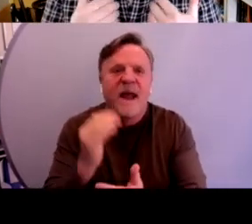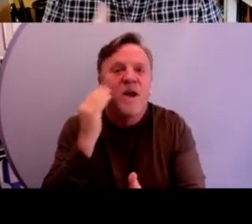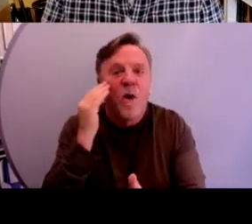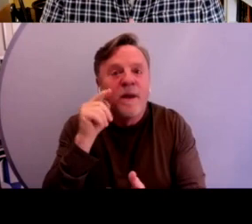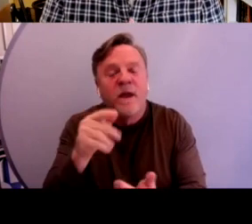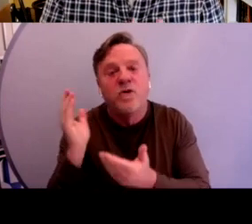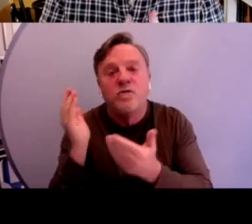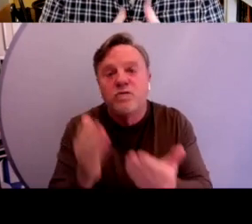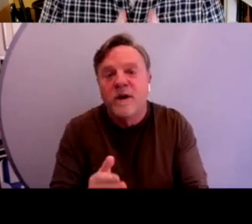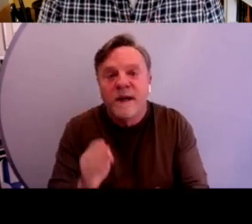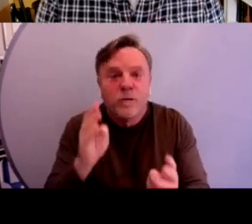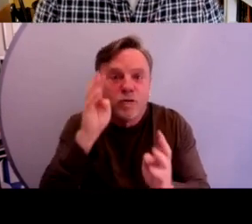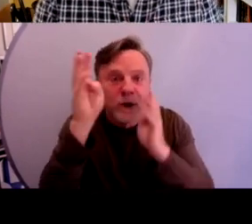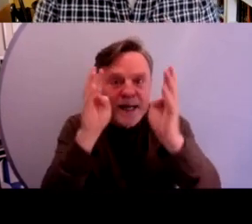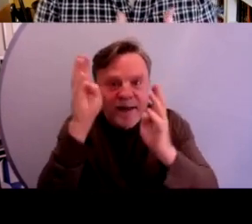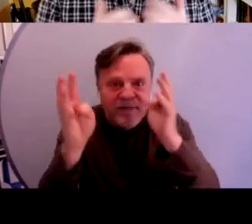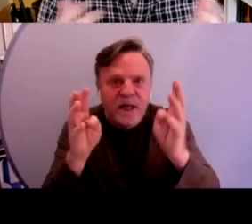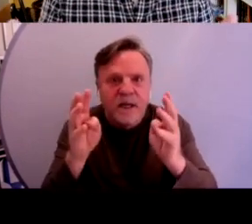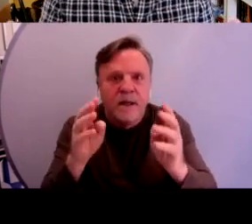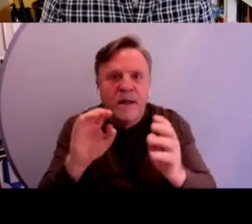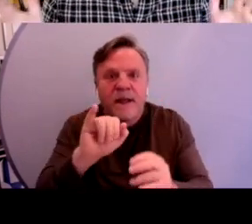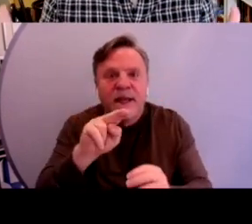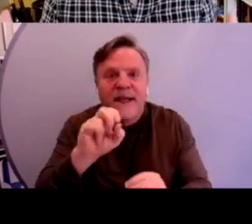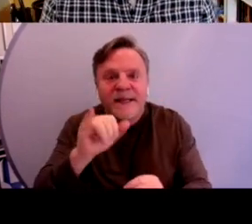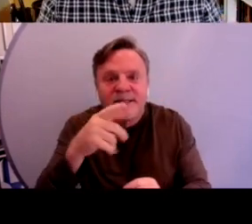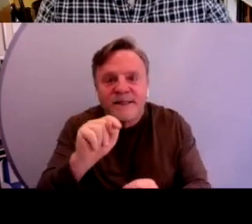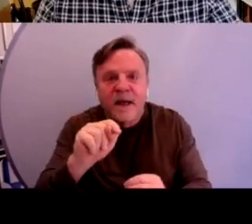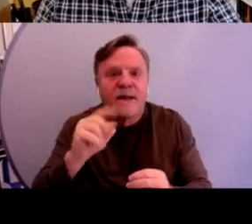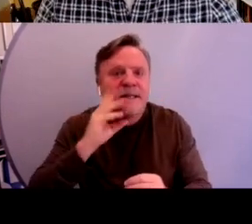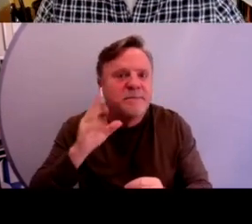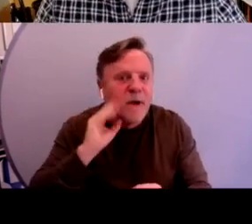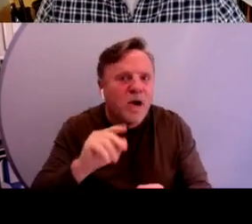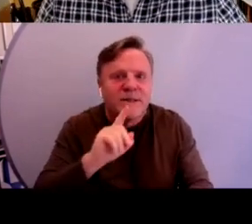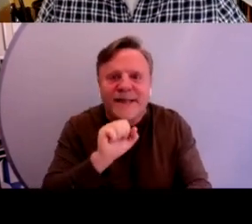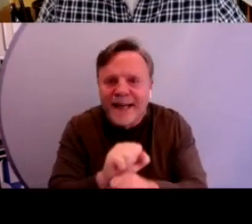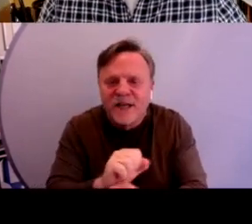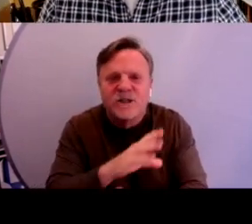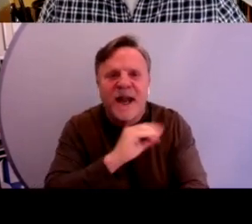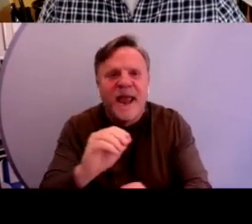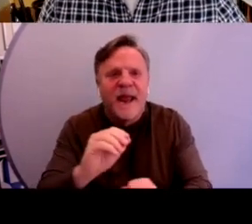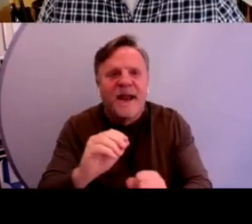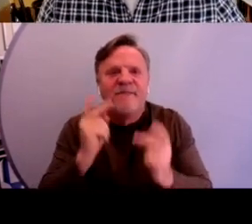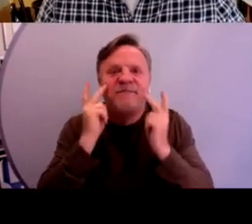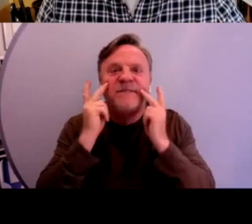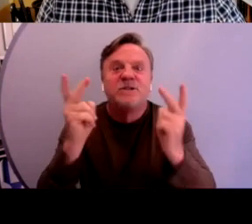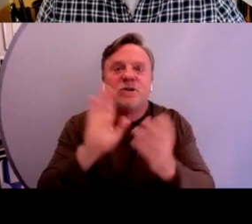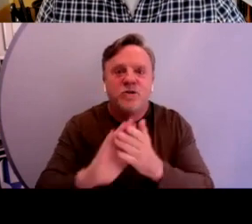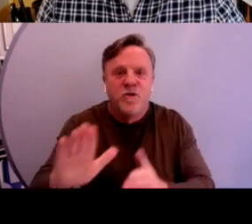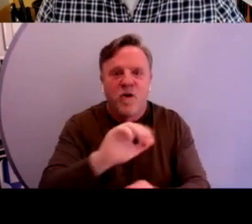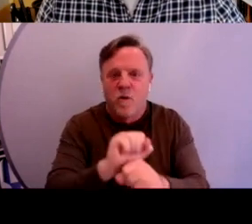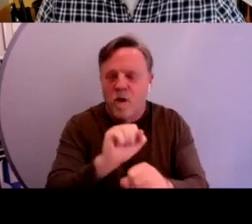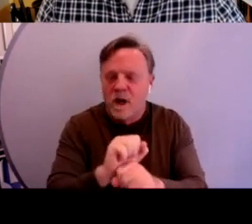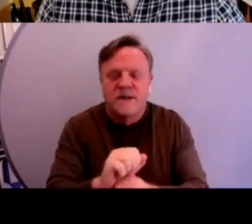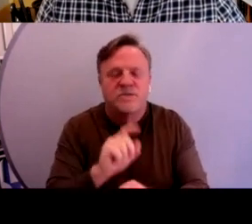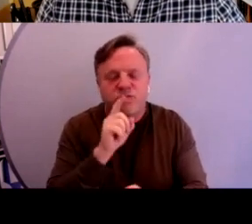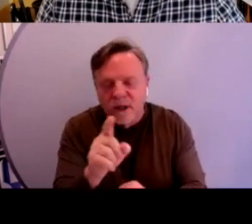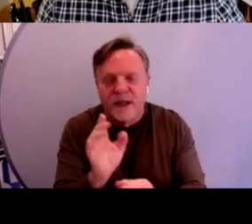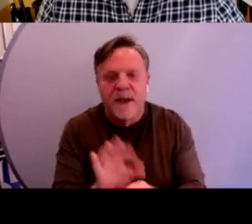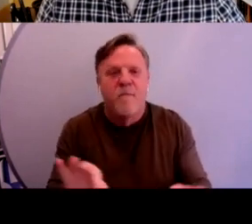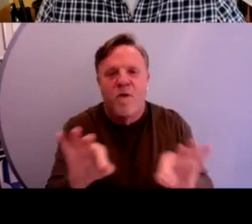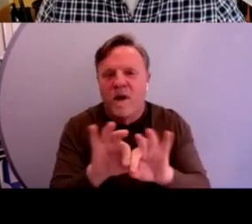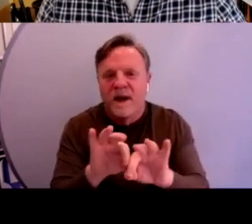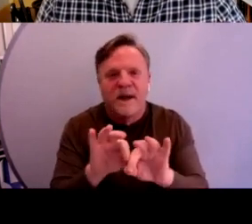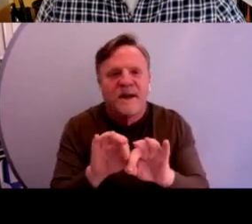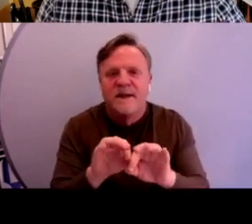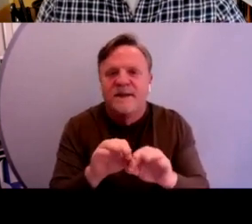bring creativity, insight, experience, dedication, and vision to your work too, I think is so important. This is